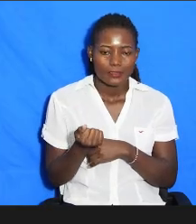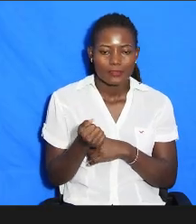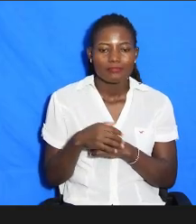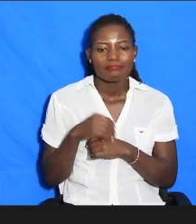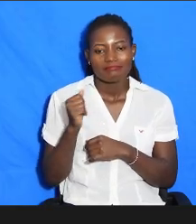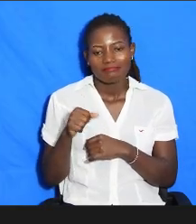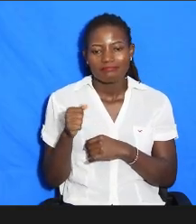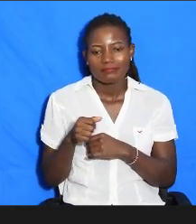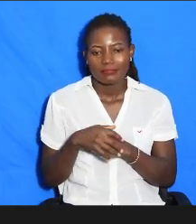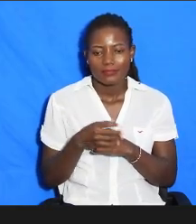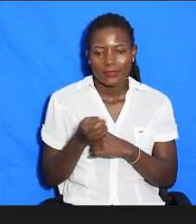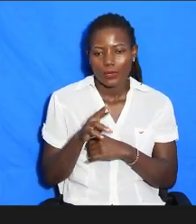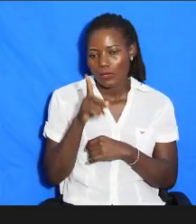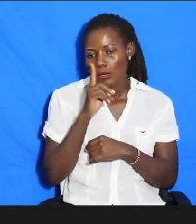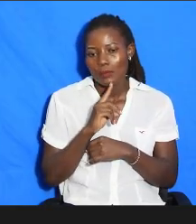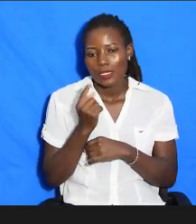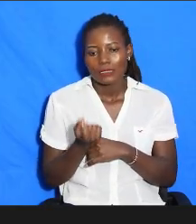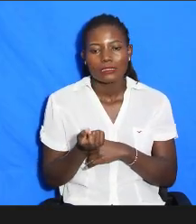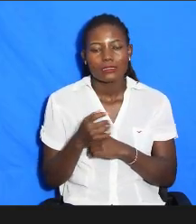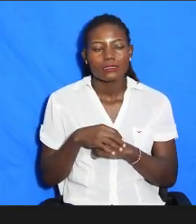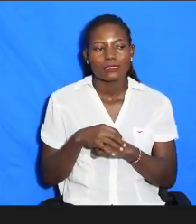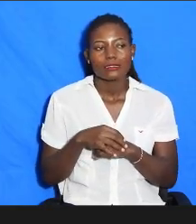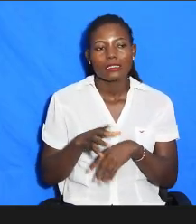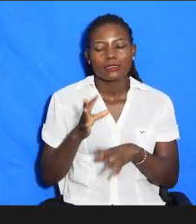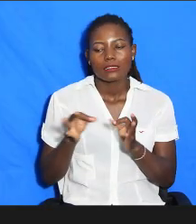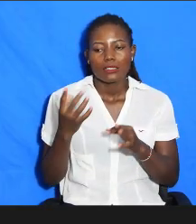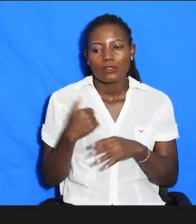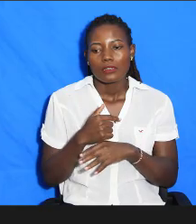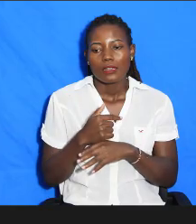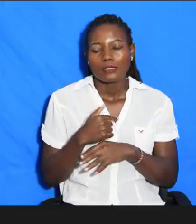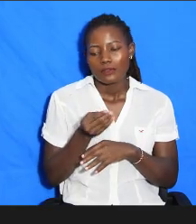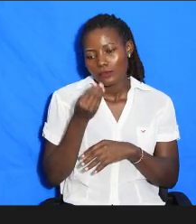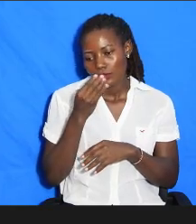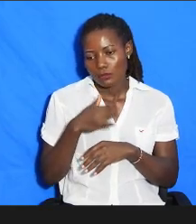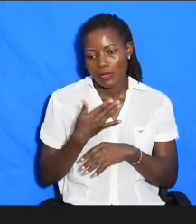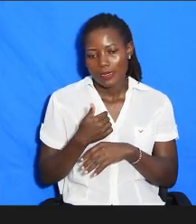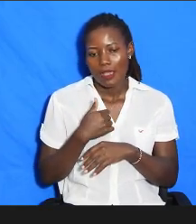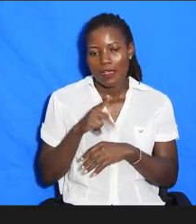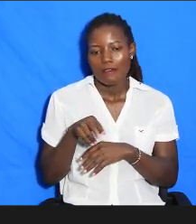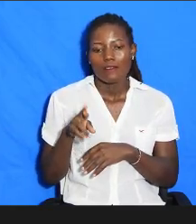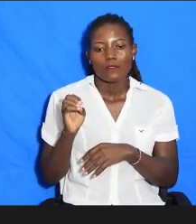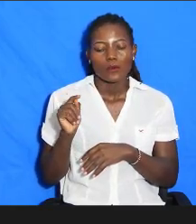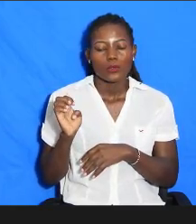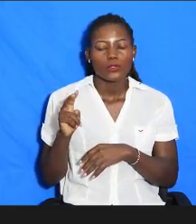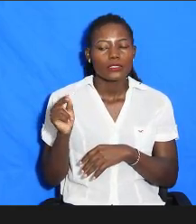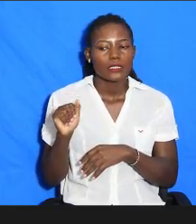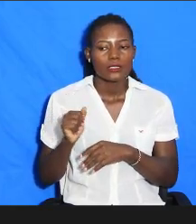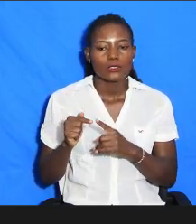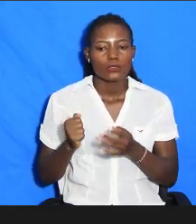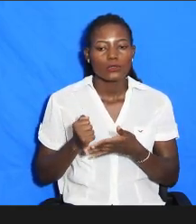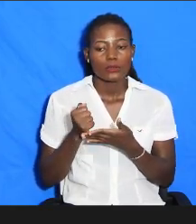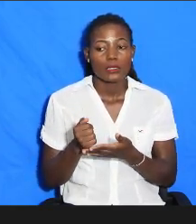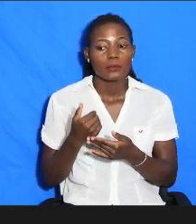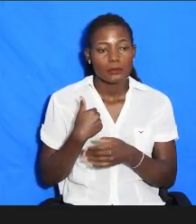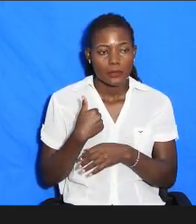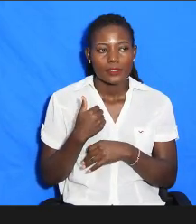yeah, something like that, or beans. And as long as my plate has a bit of protein just to kind of help my muscle to